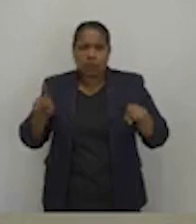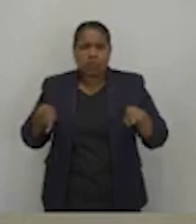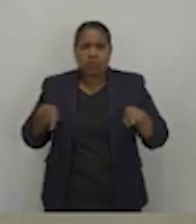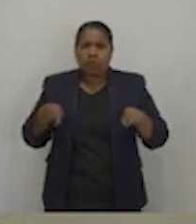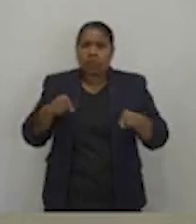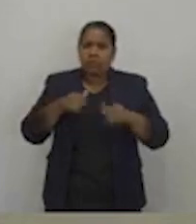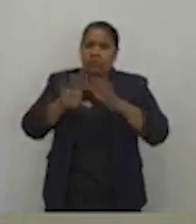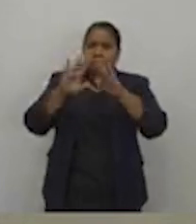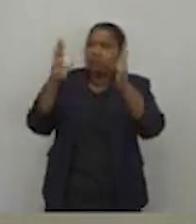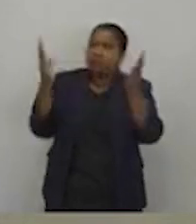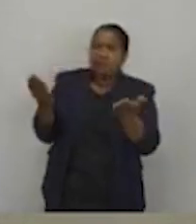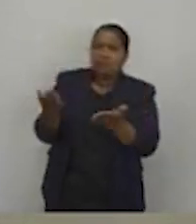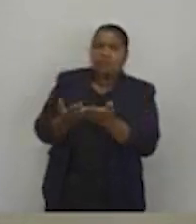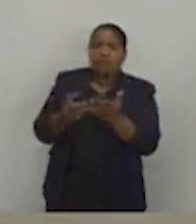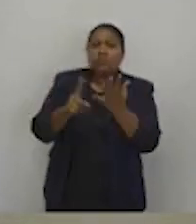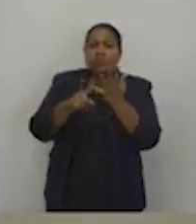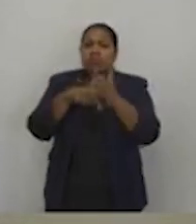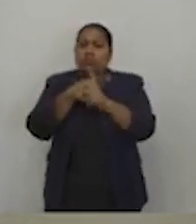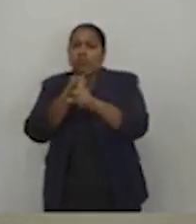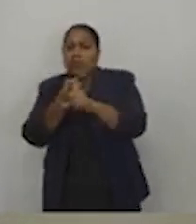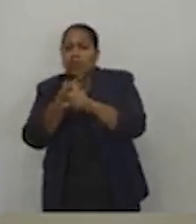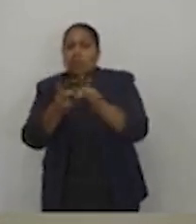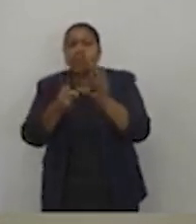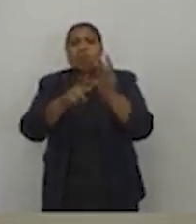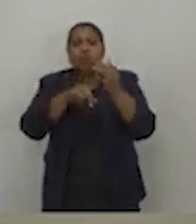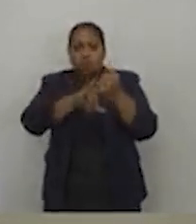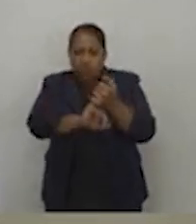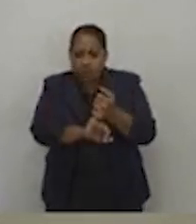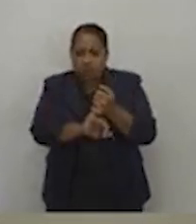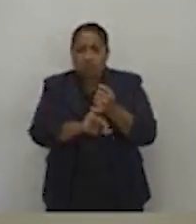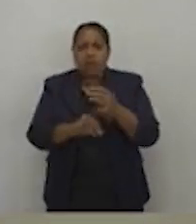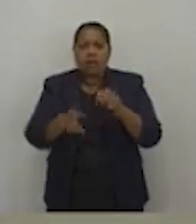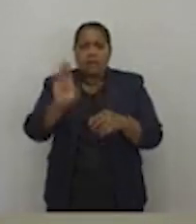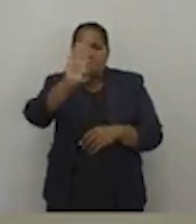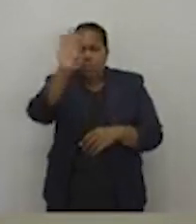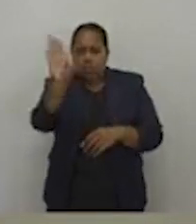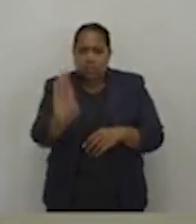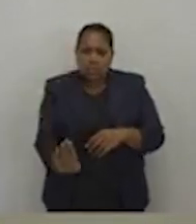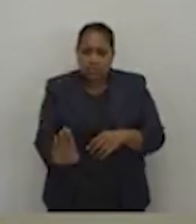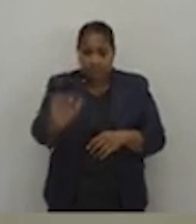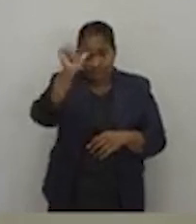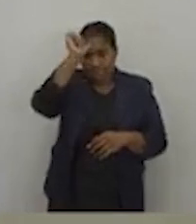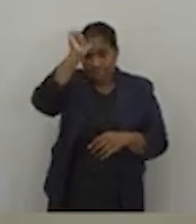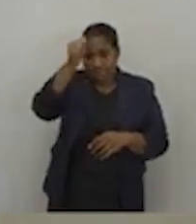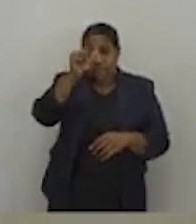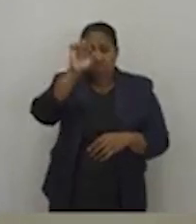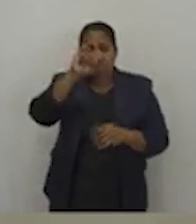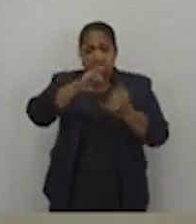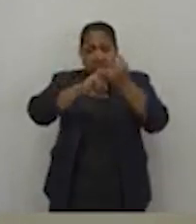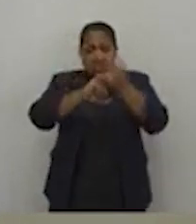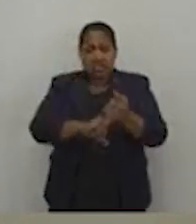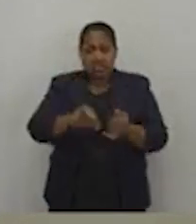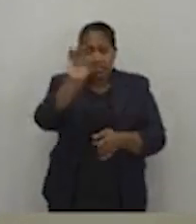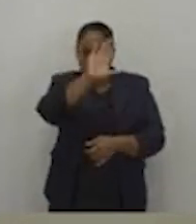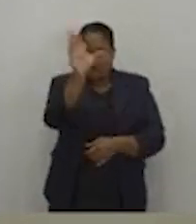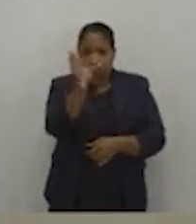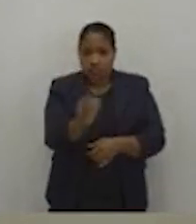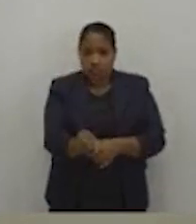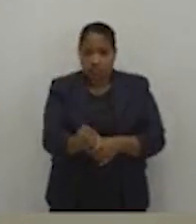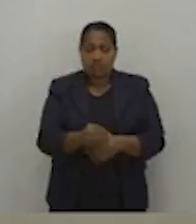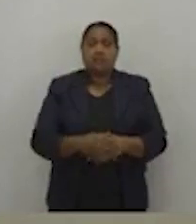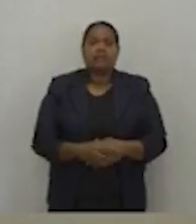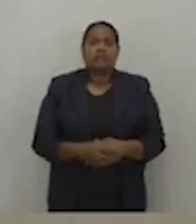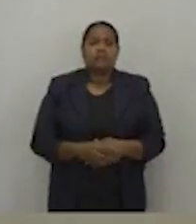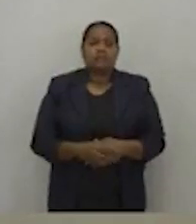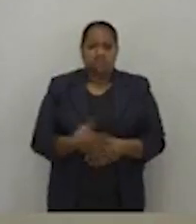the UK to the US to Brazil, India and South Africa. Variants are resulting in new